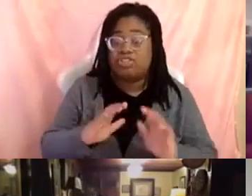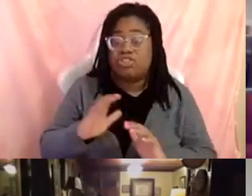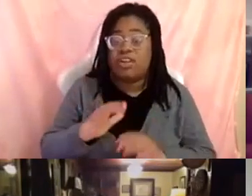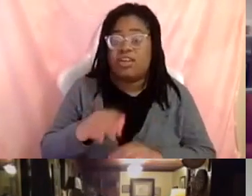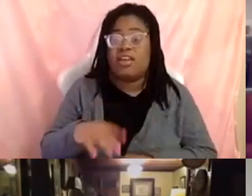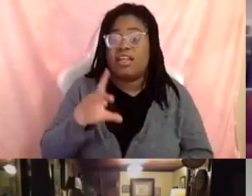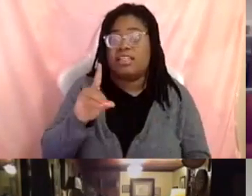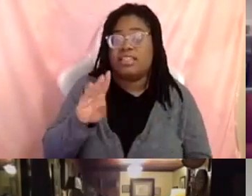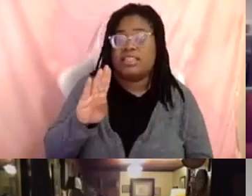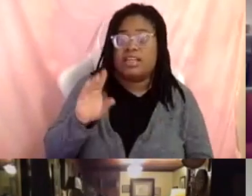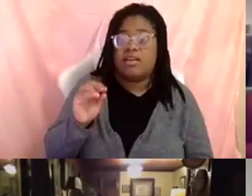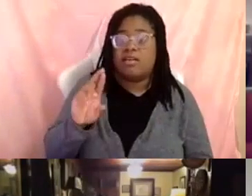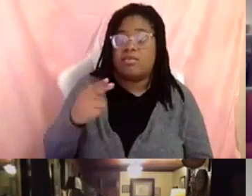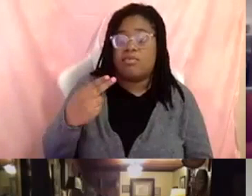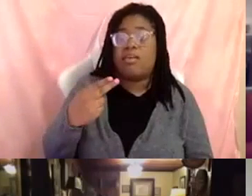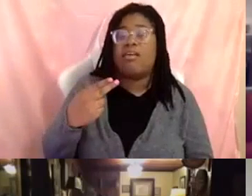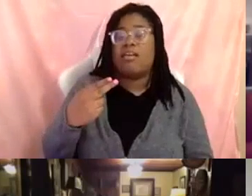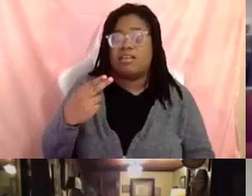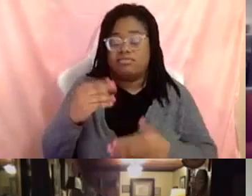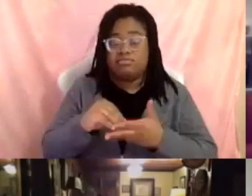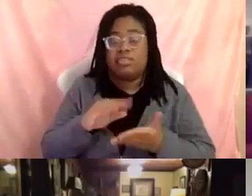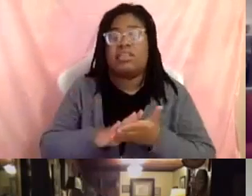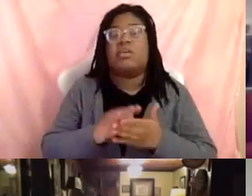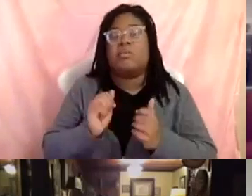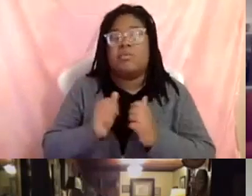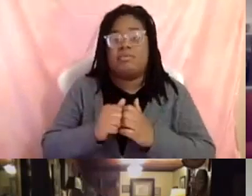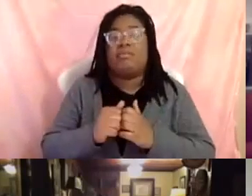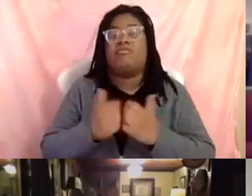Deborah Erickson made a note of a chance for community,